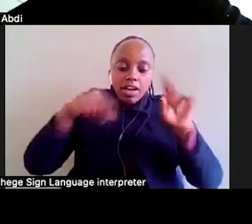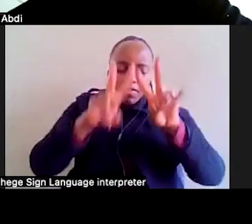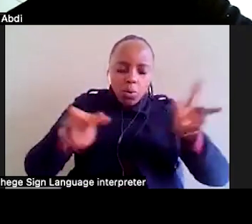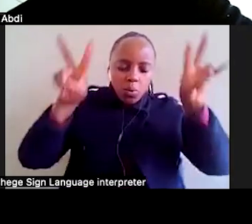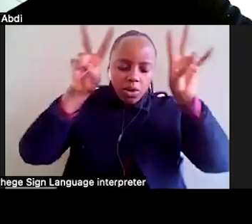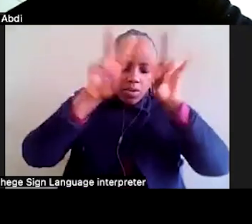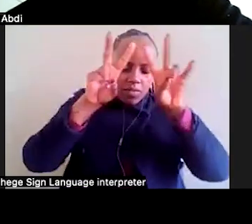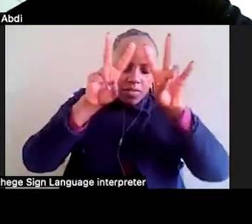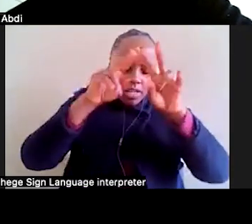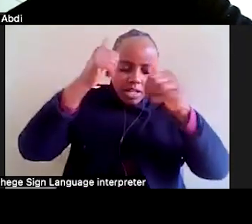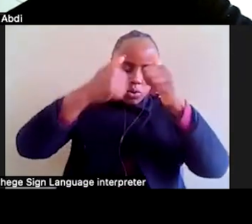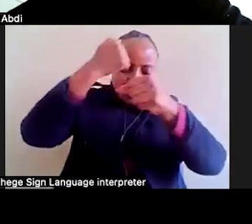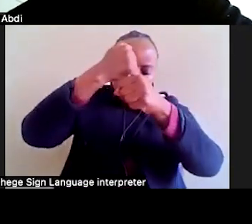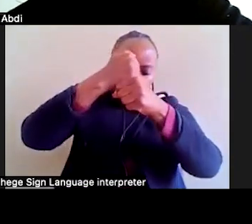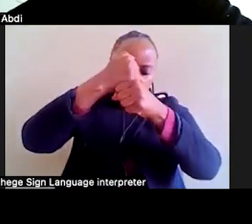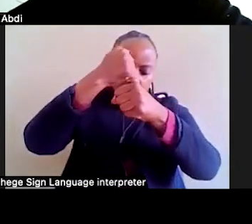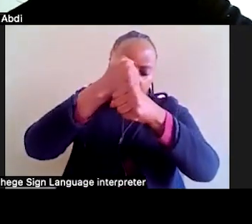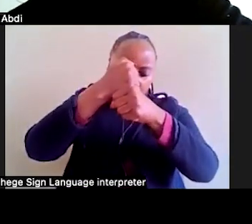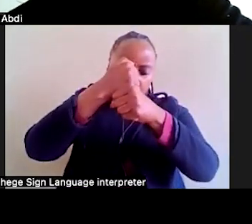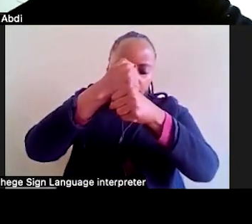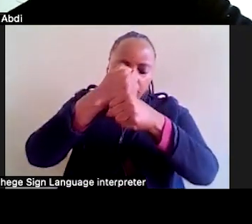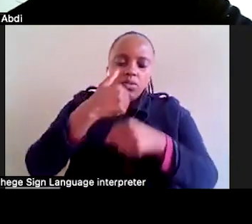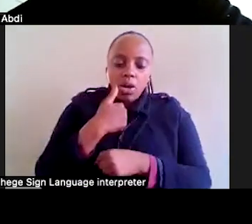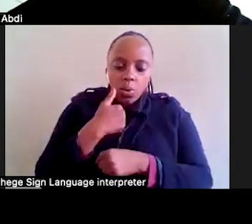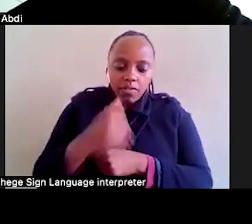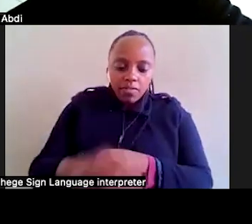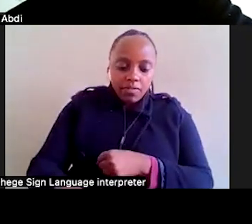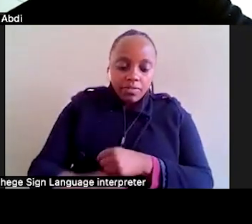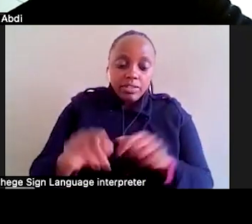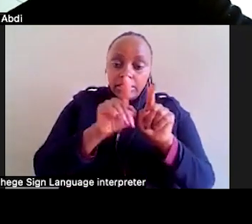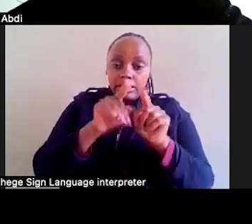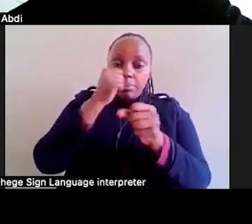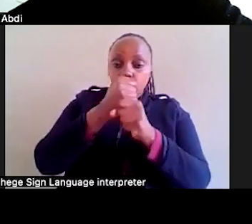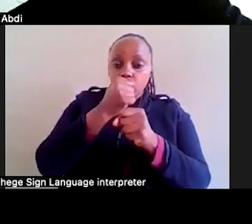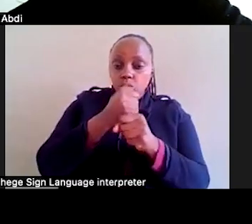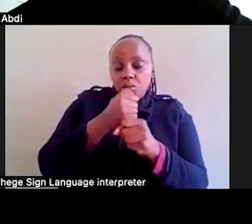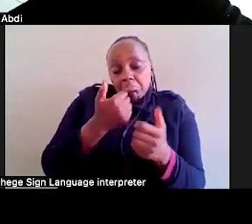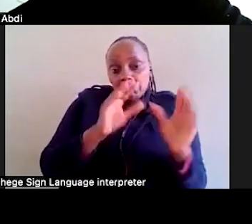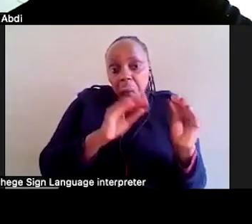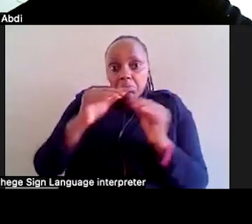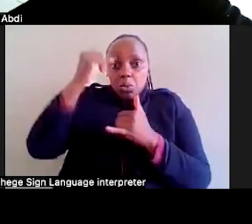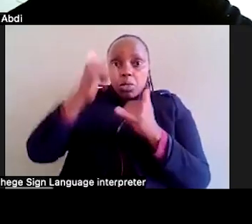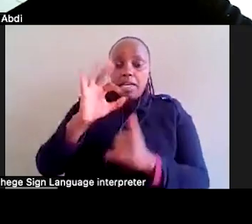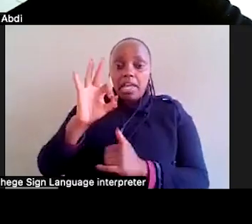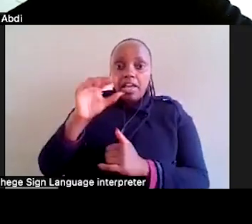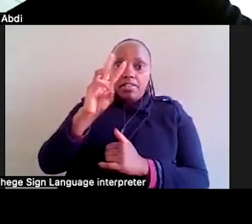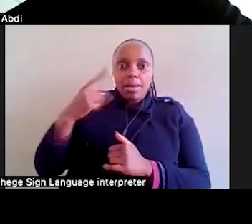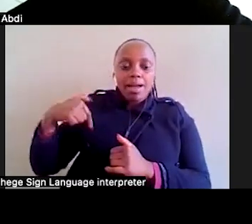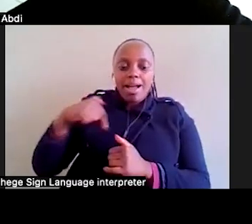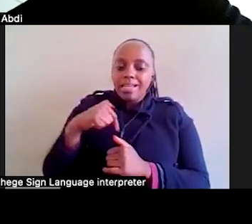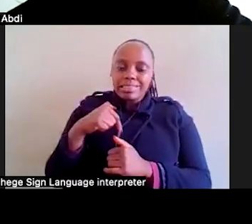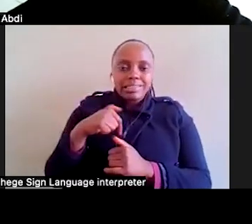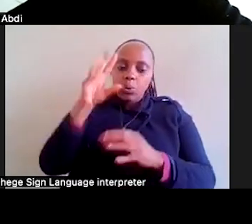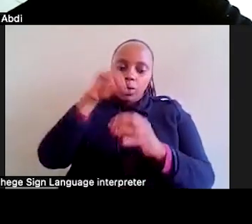youth not just as participants, but as leaders in the movement to end FGM. And we really invest